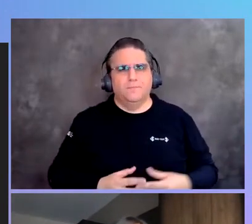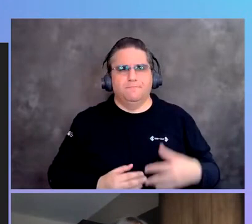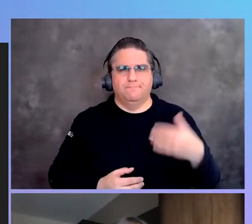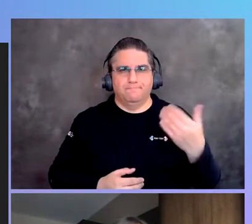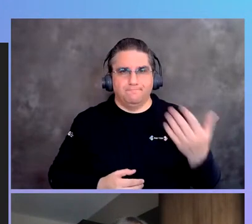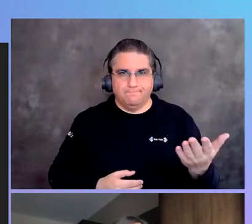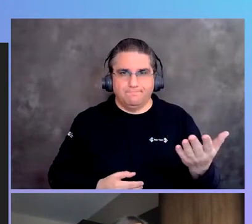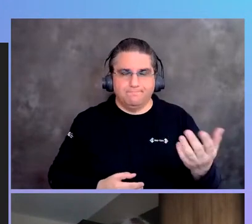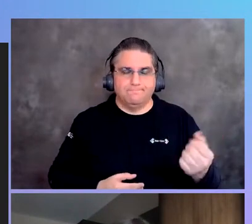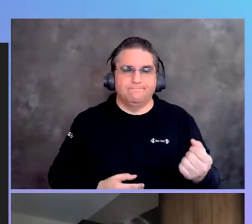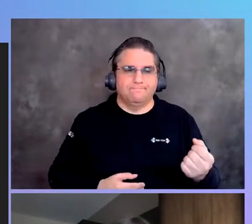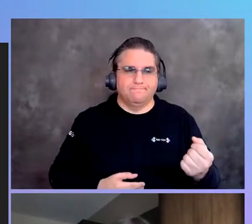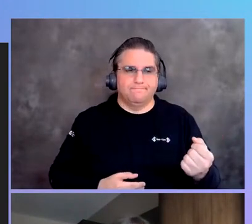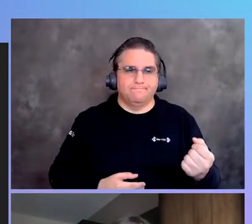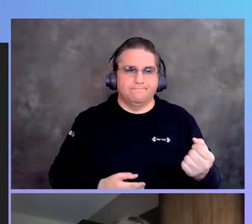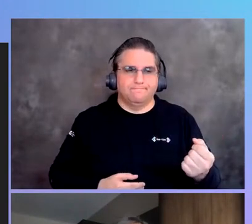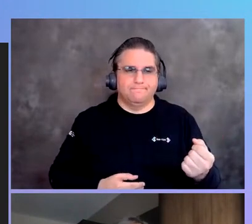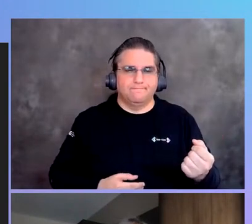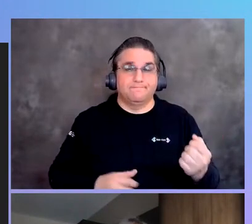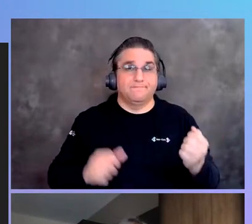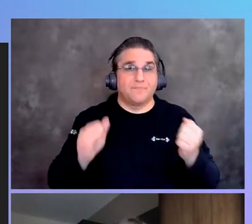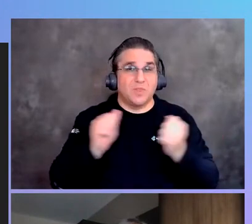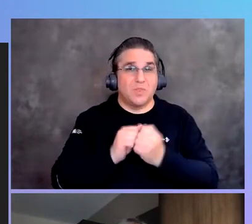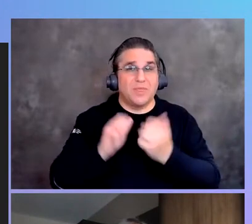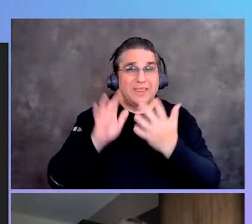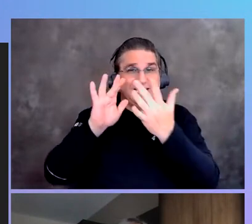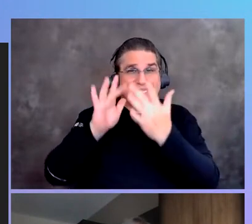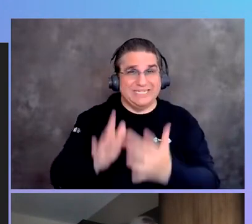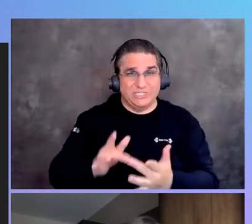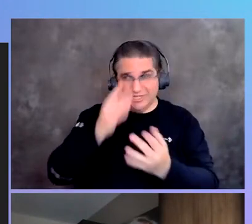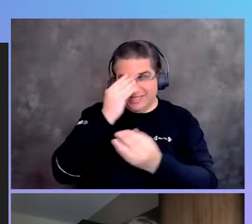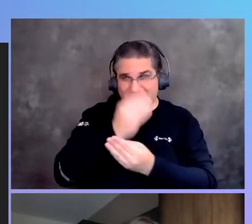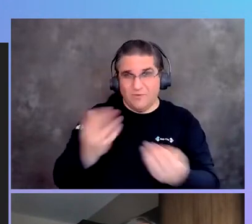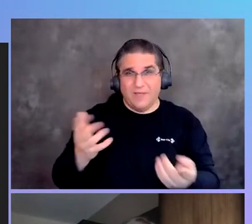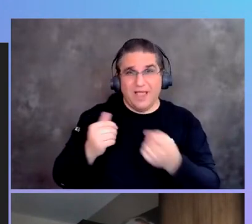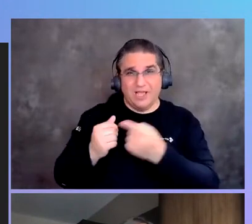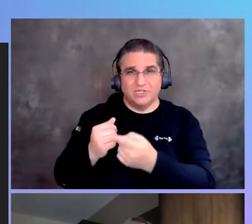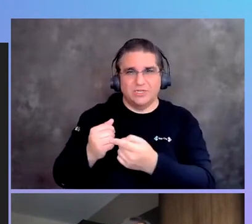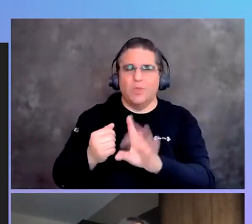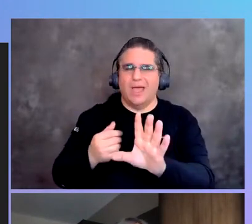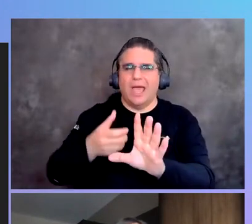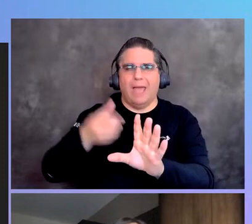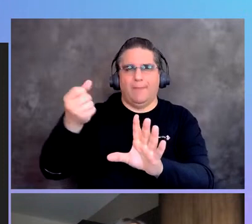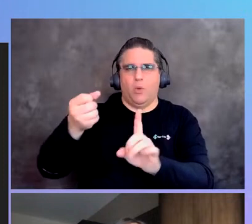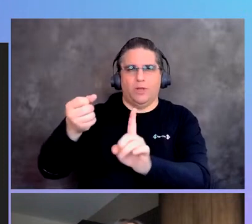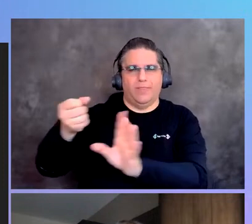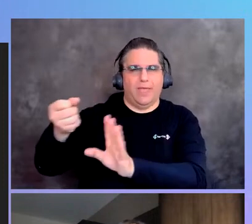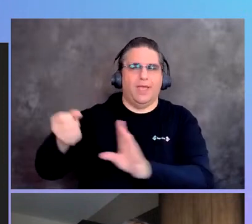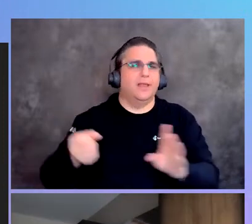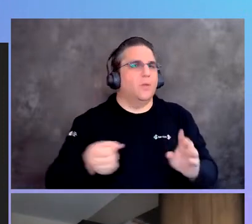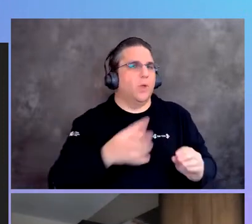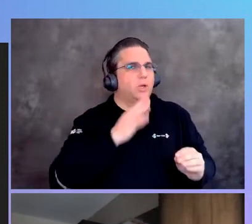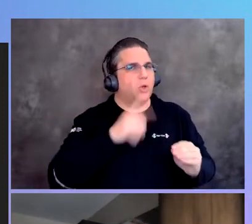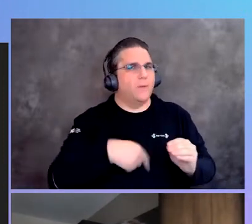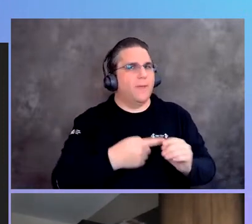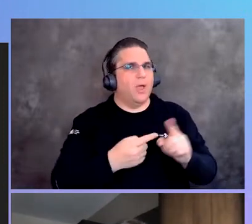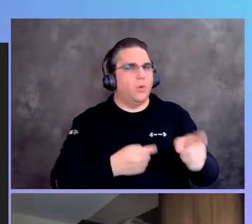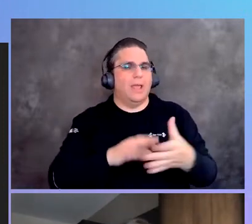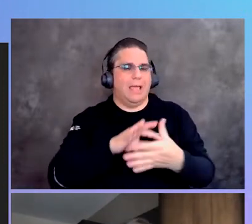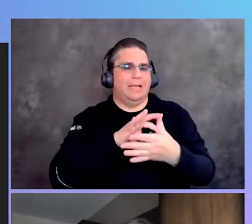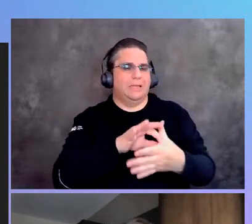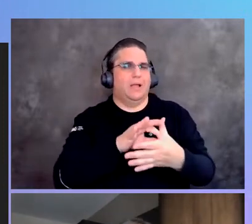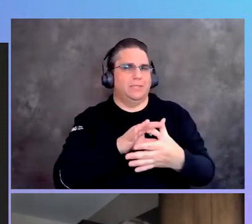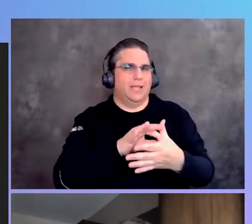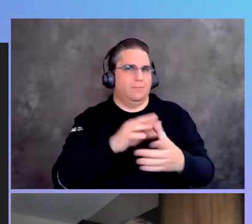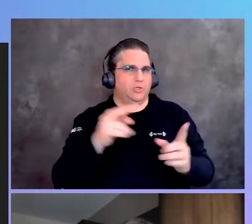in a digital context, actually, before I talk about digital, I will briefly touch on from a content